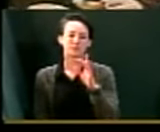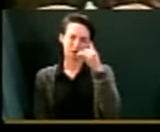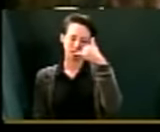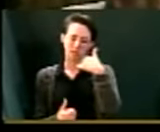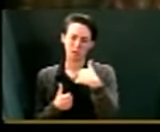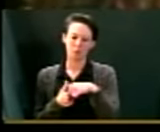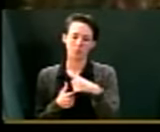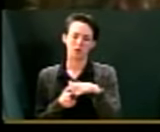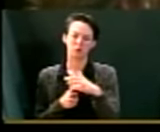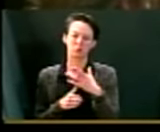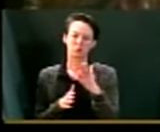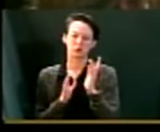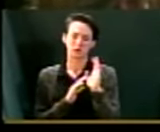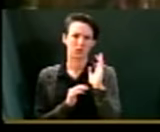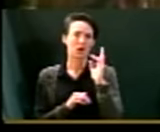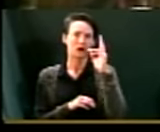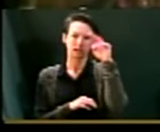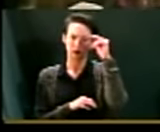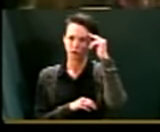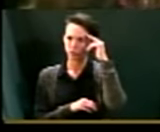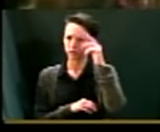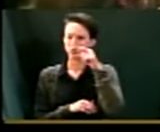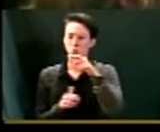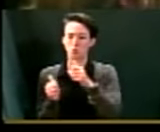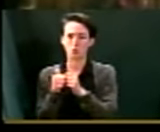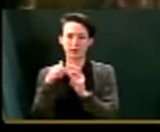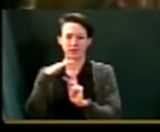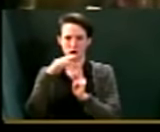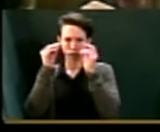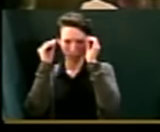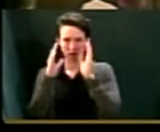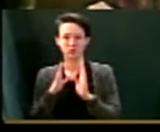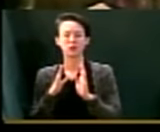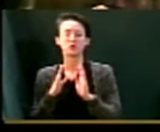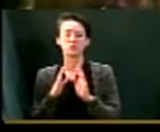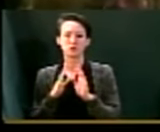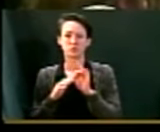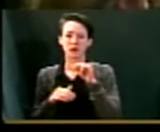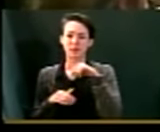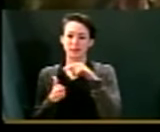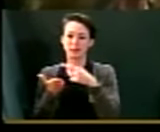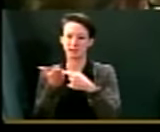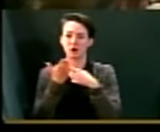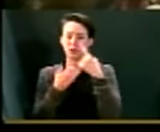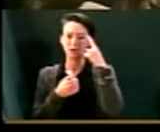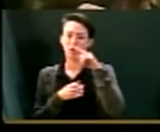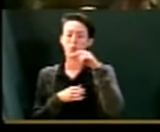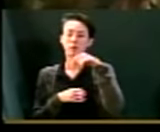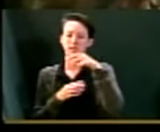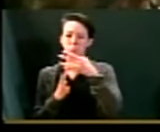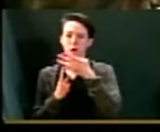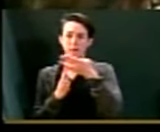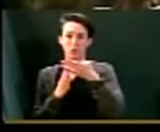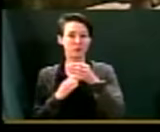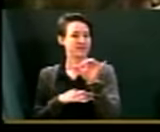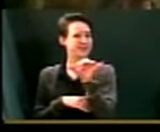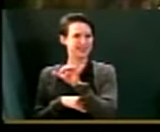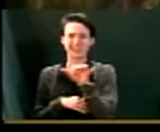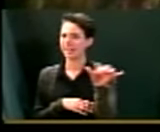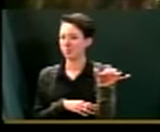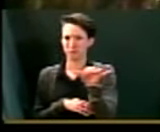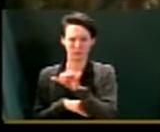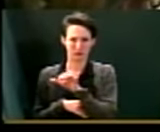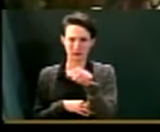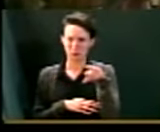when we were in Nashville and you were with the kindergarten teachers and this was the discussion for this portfolio? Is this the same thing